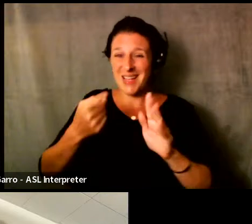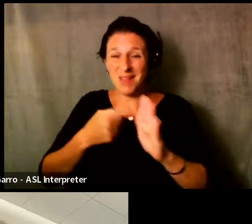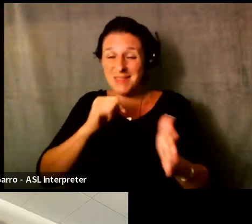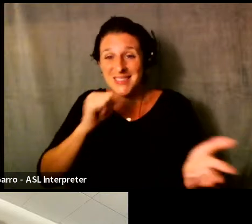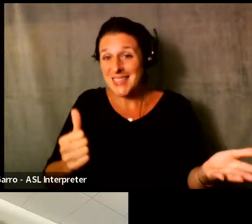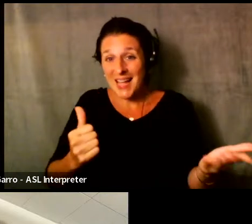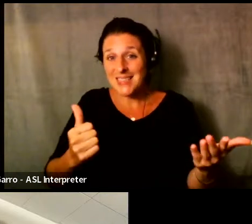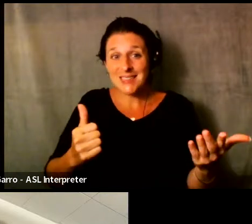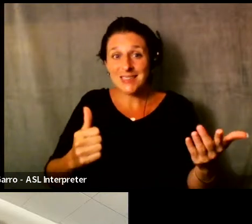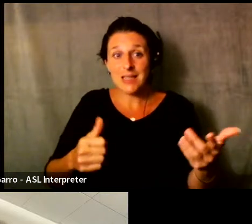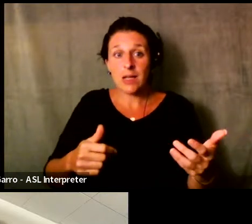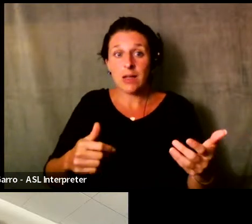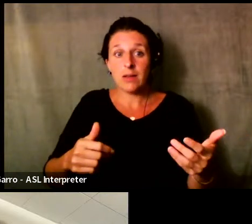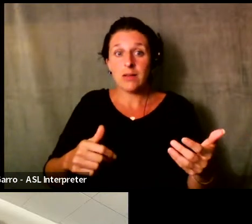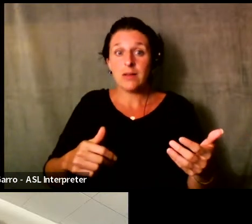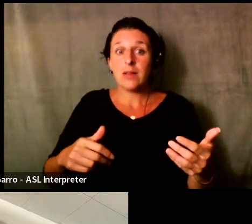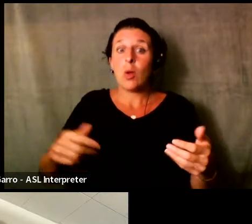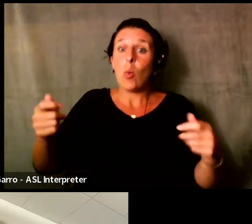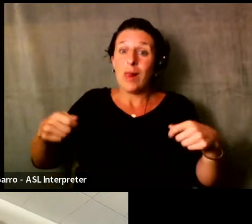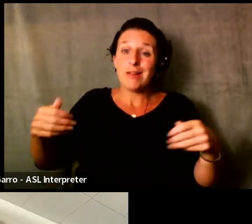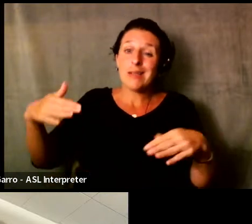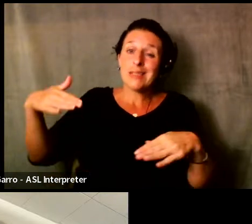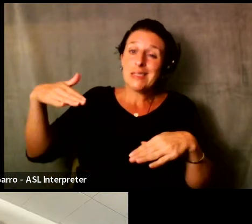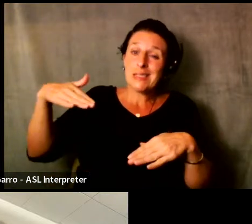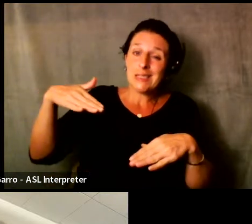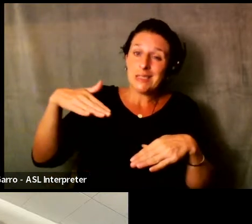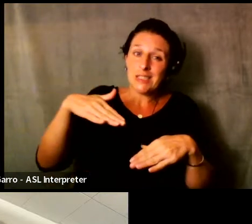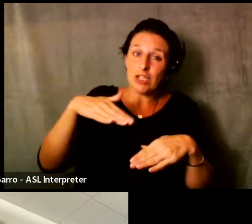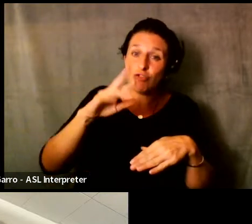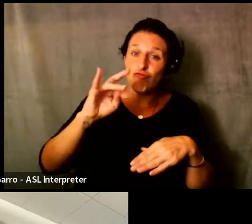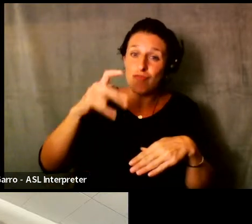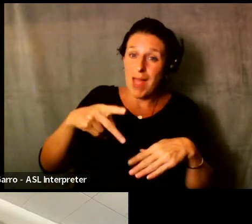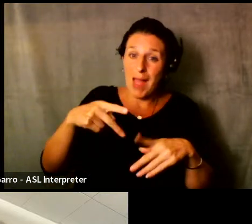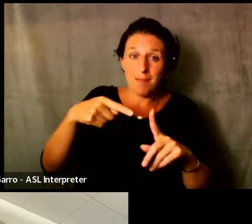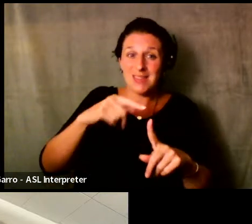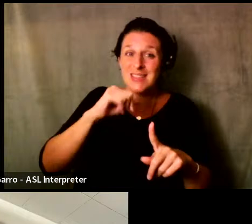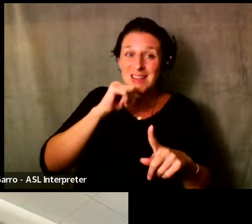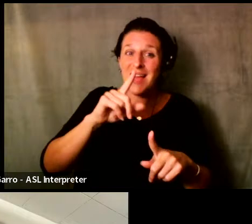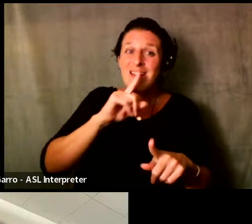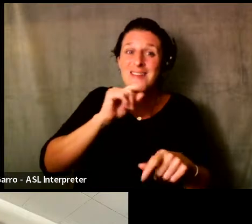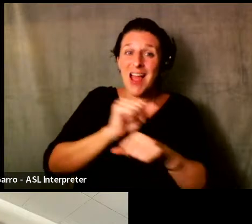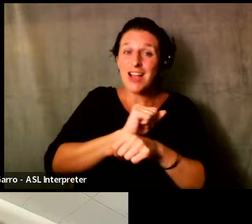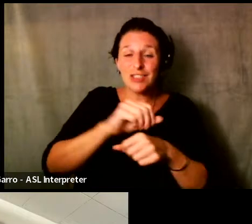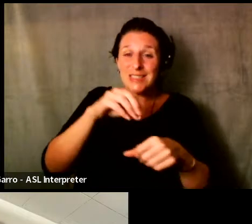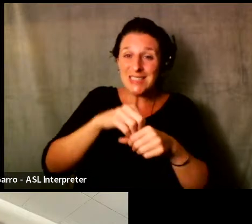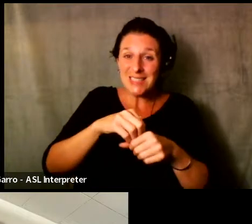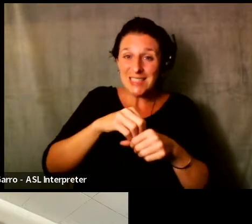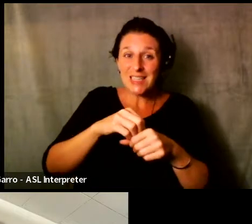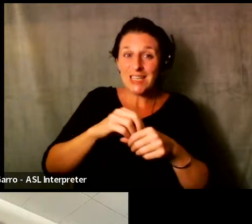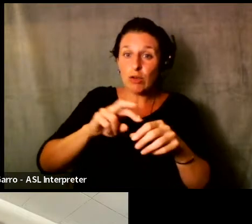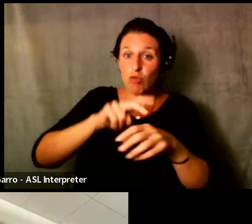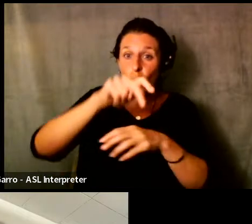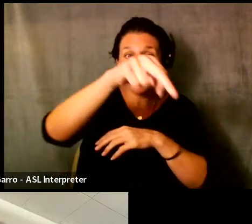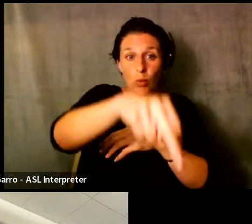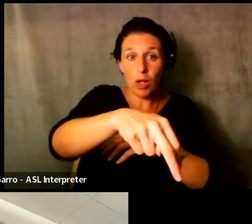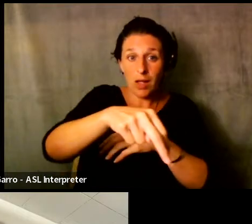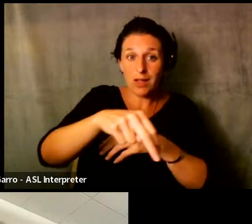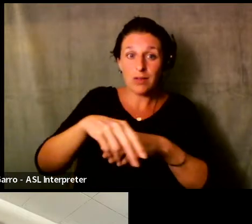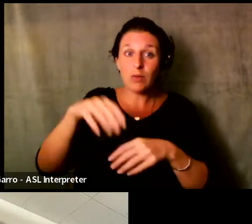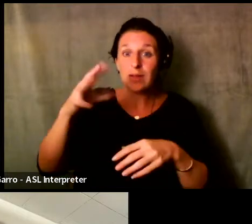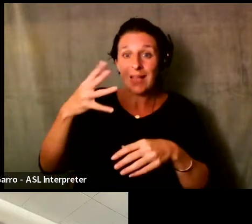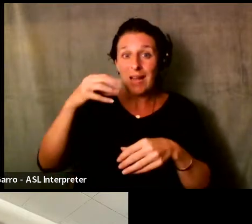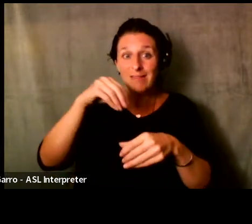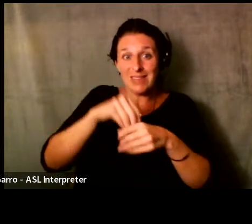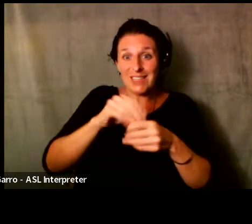he would go in his wheelchair and he would come down the ramp from the sidewalk and it was not actually in the crosswalk. So you could kind of be in traffic a little